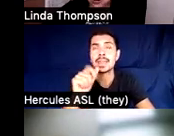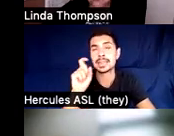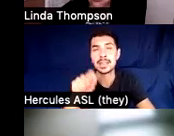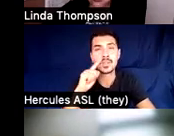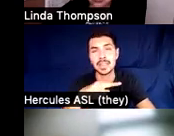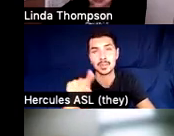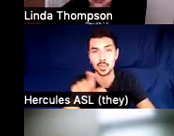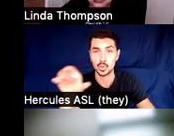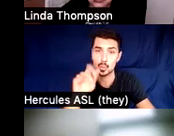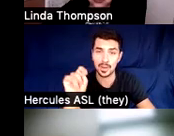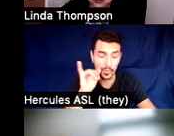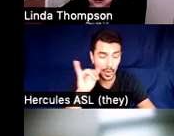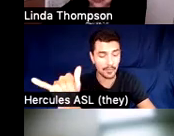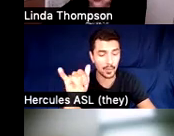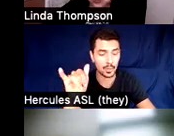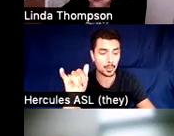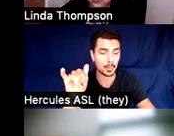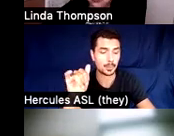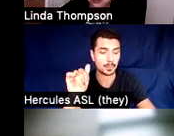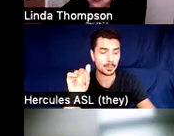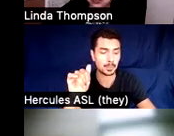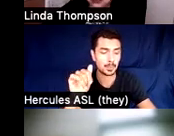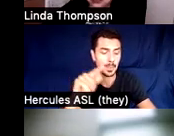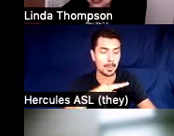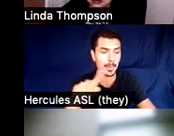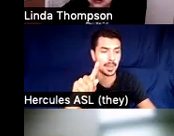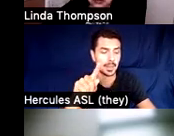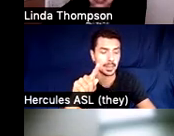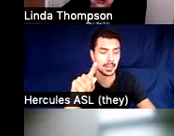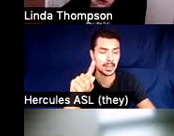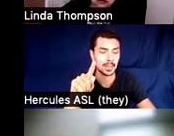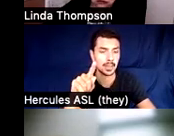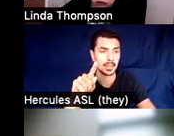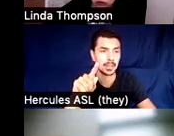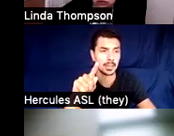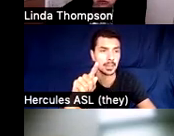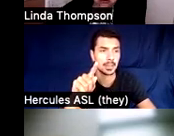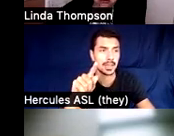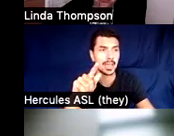it forever, but it's another part of you helping our people to heal and to grow.